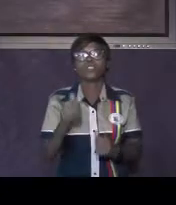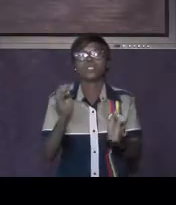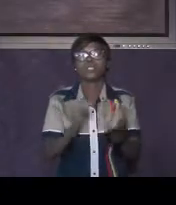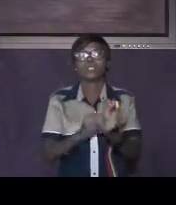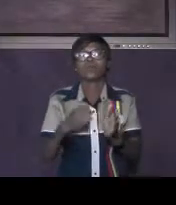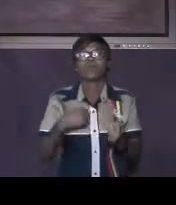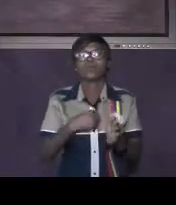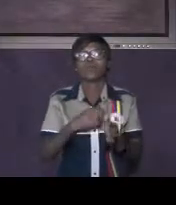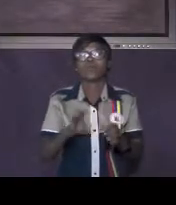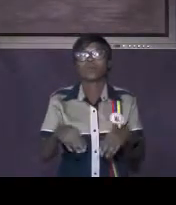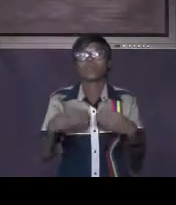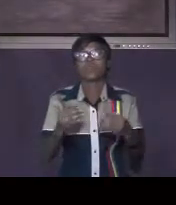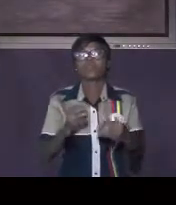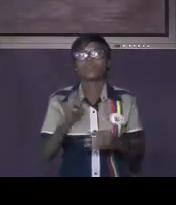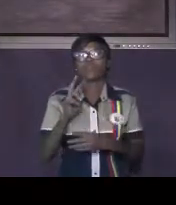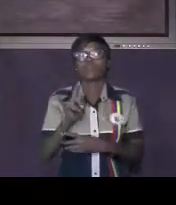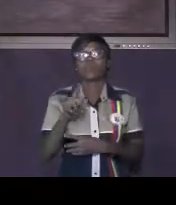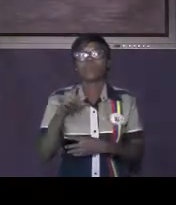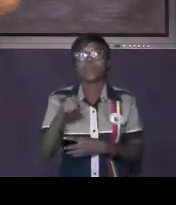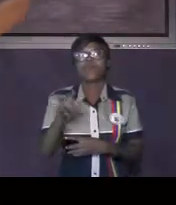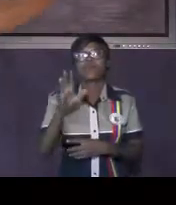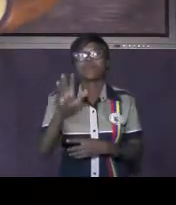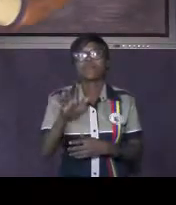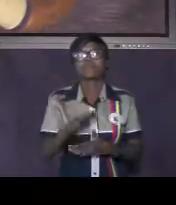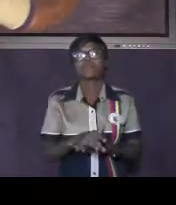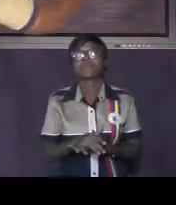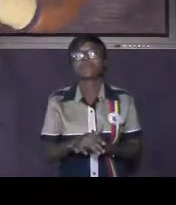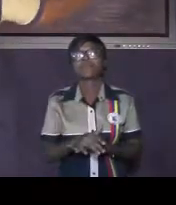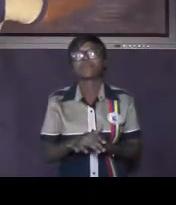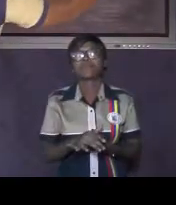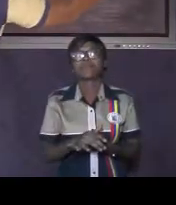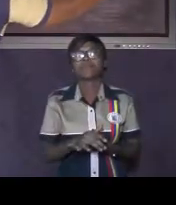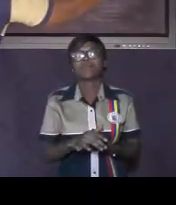which of course again will give us 2.5.